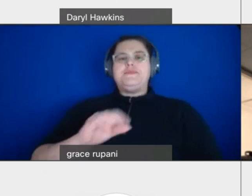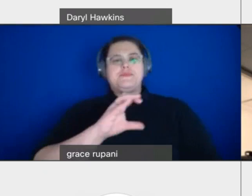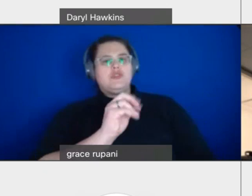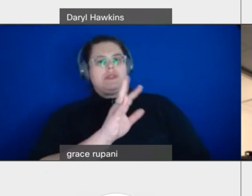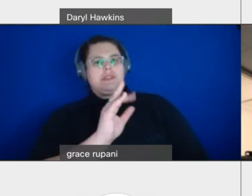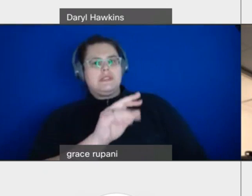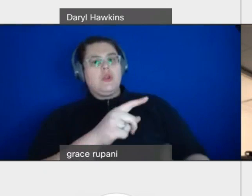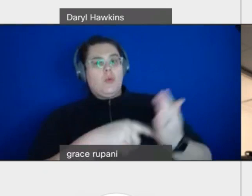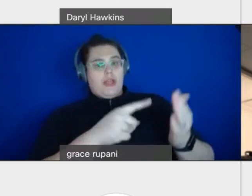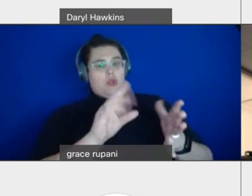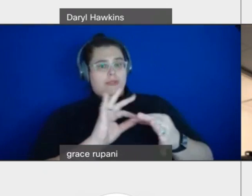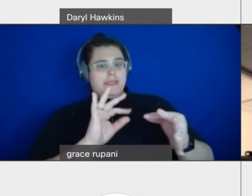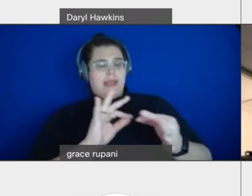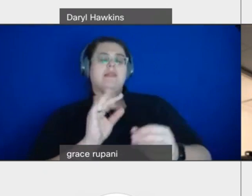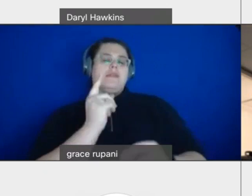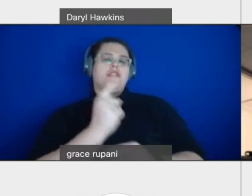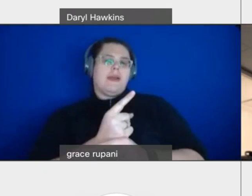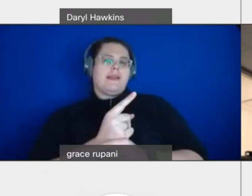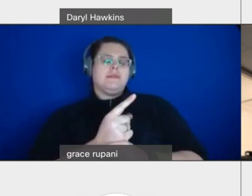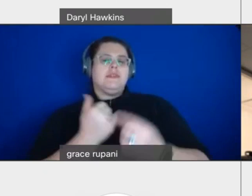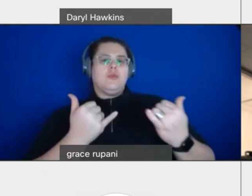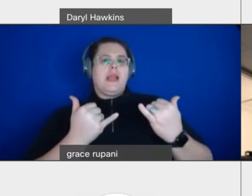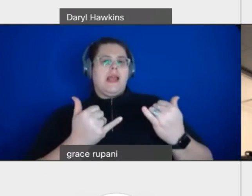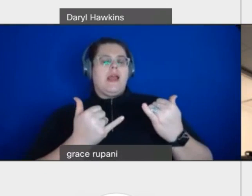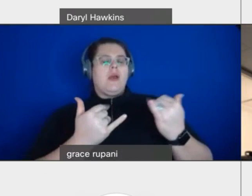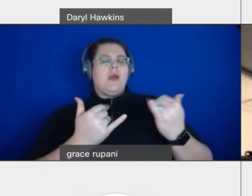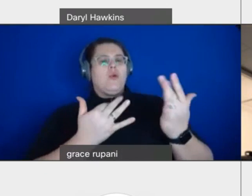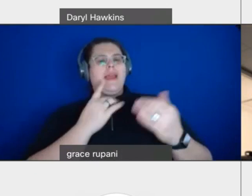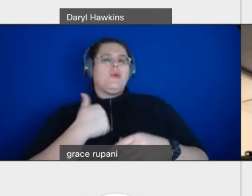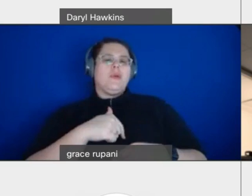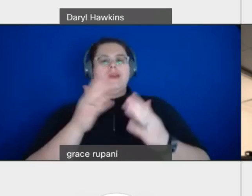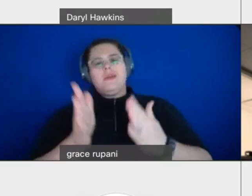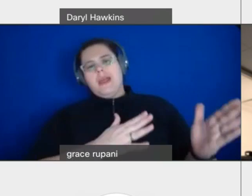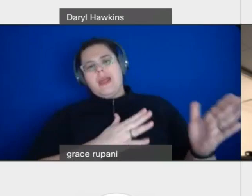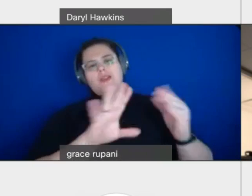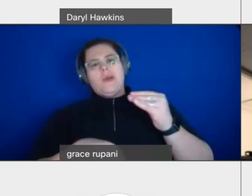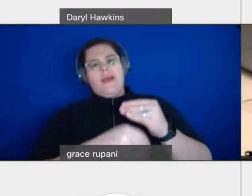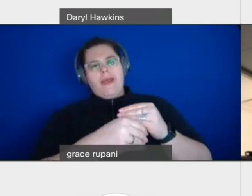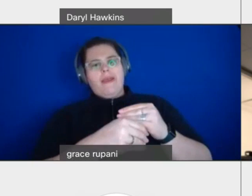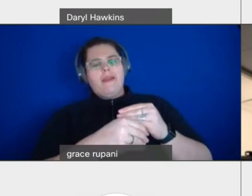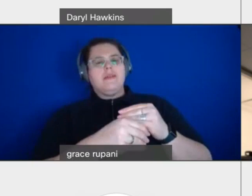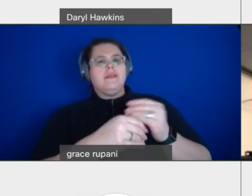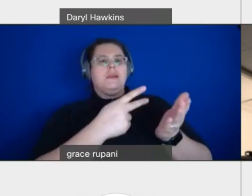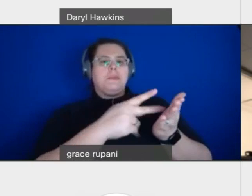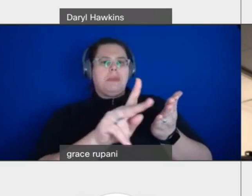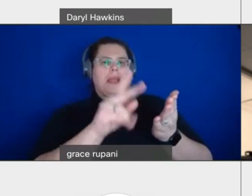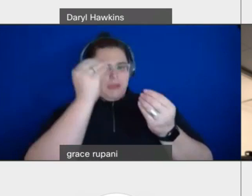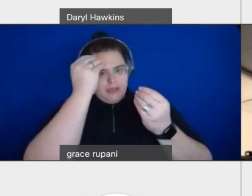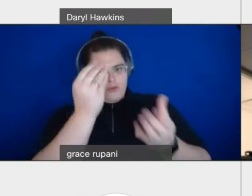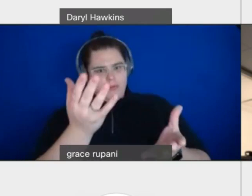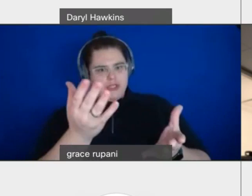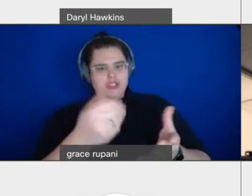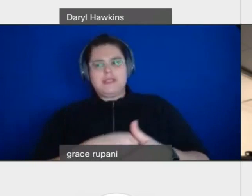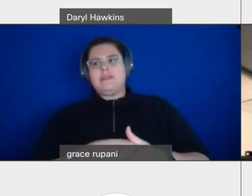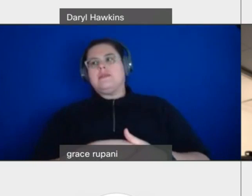for, right now we're looking at adding supplemental payment information into